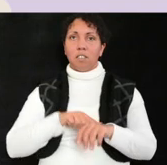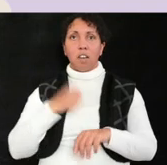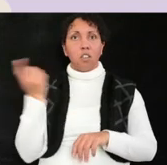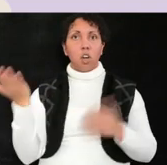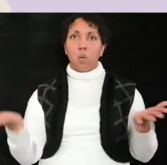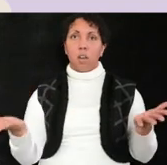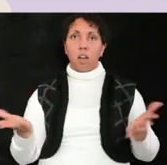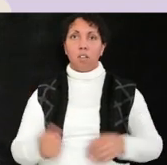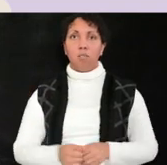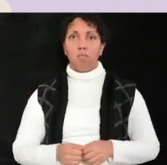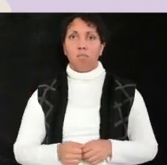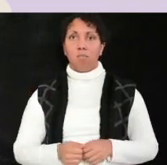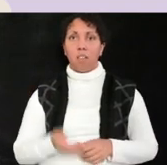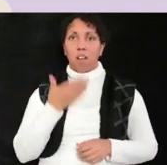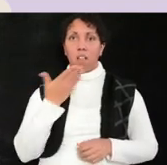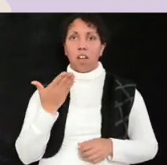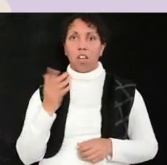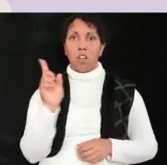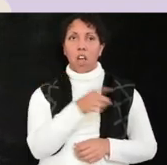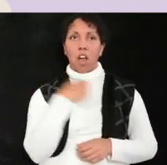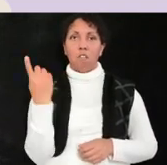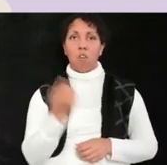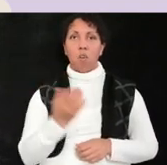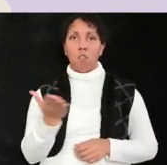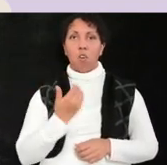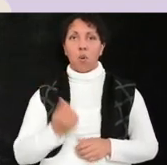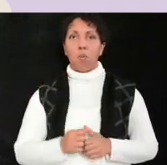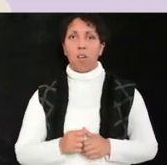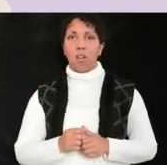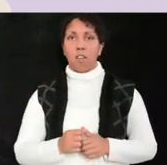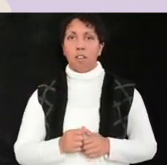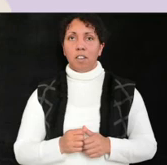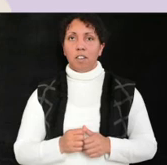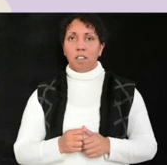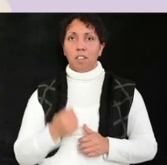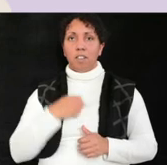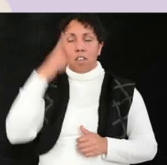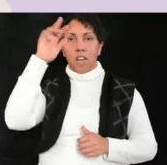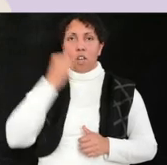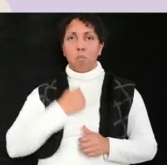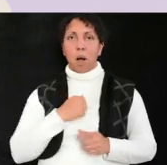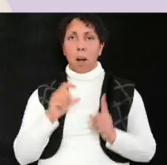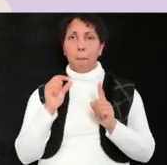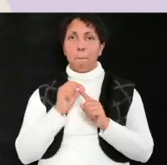we have time for today. Thanks to our special guests. I've been Bobby